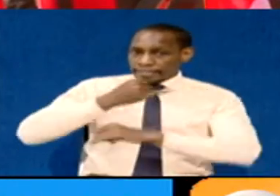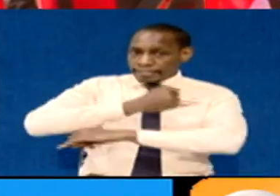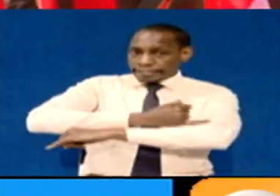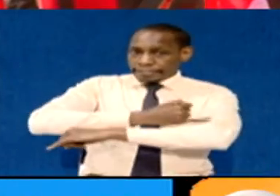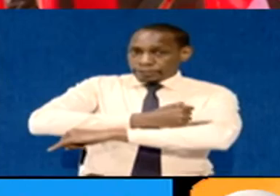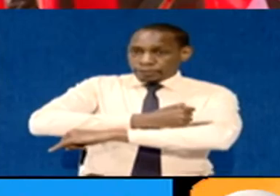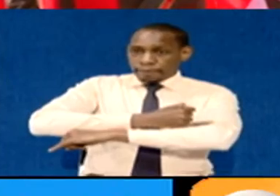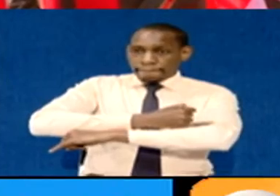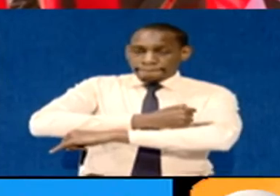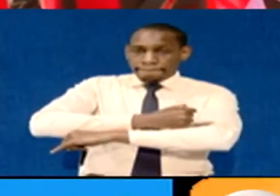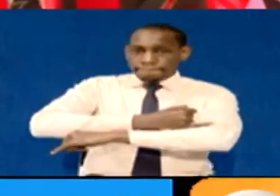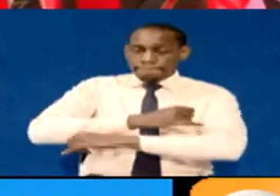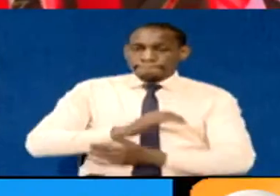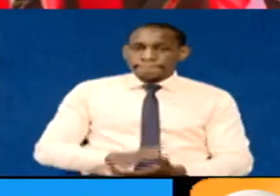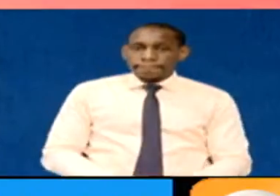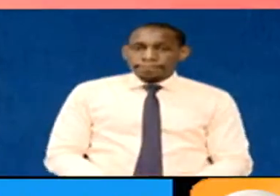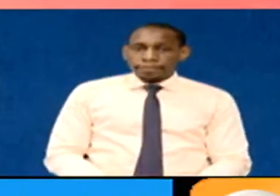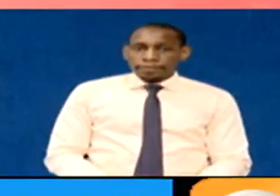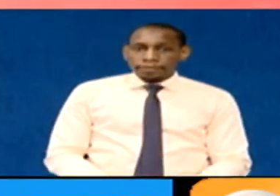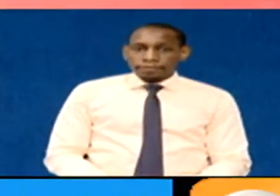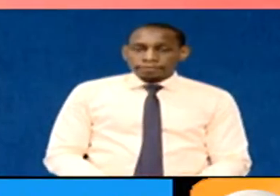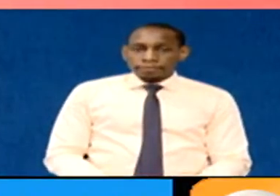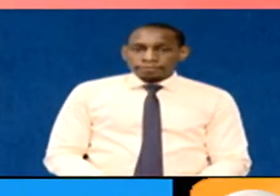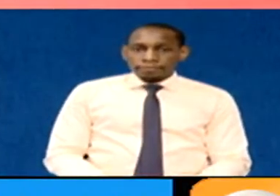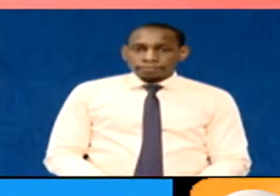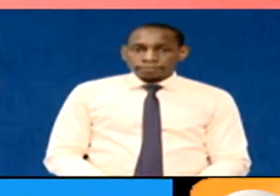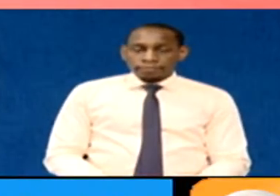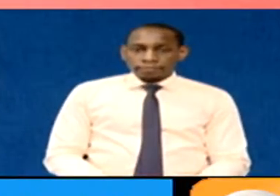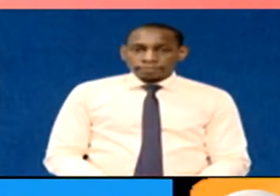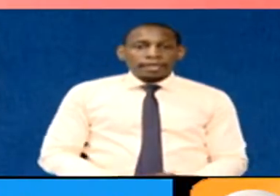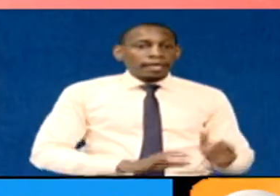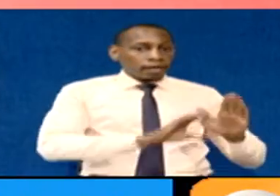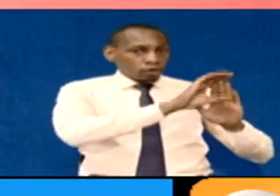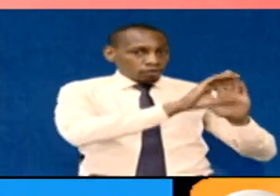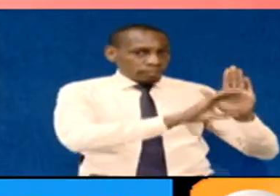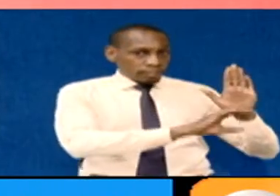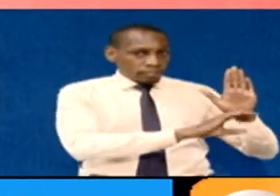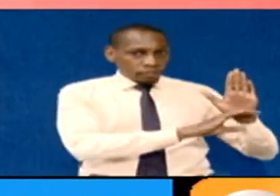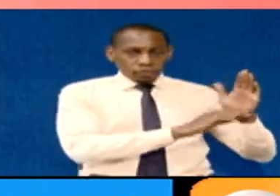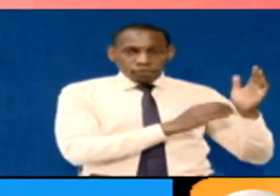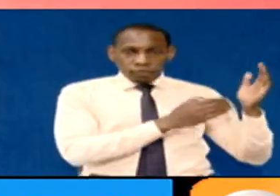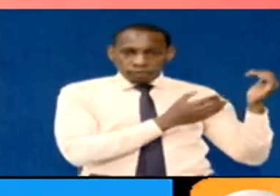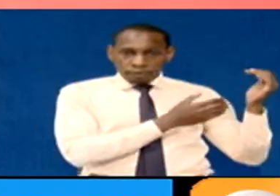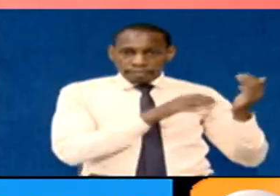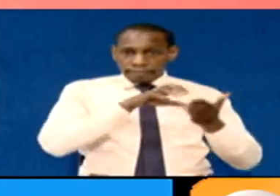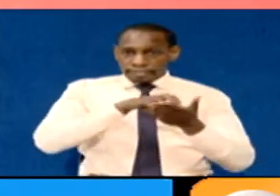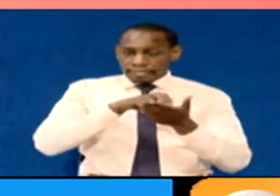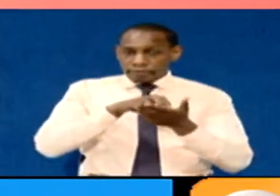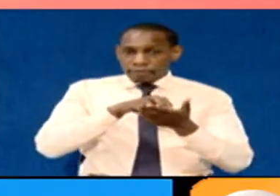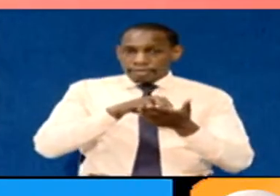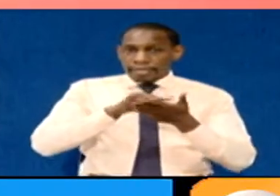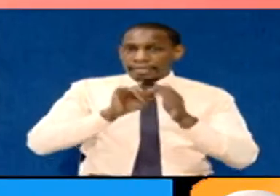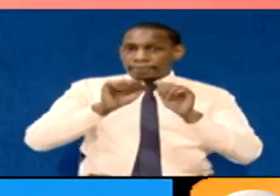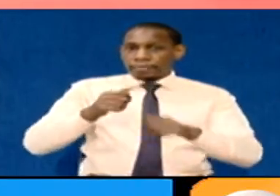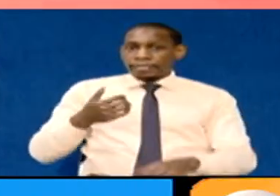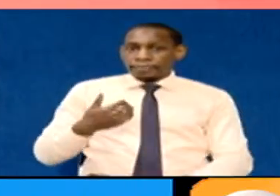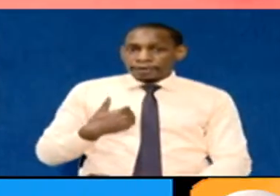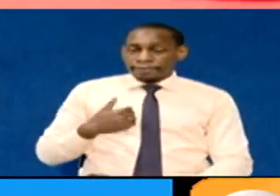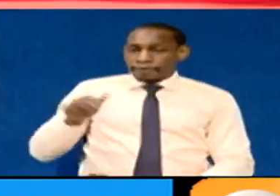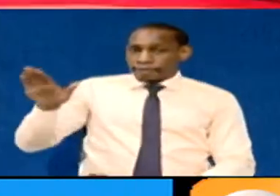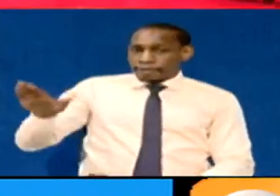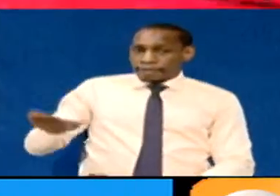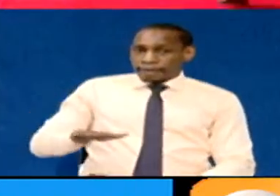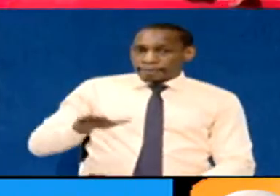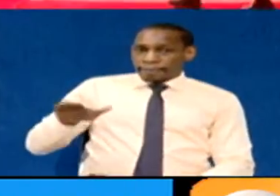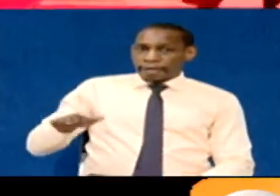institution, the framers of the constitution, did they envisage a situation where we will have a